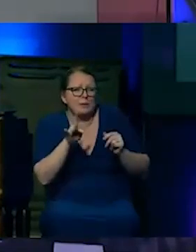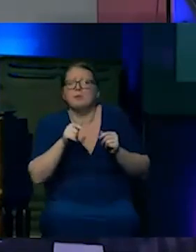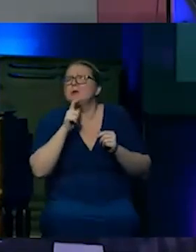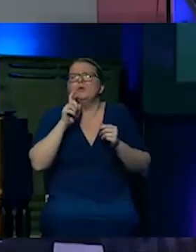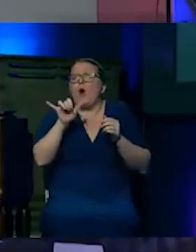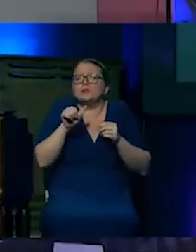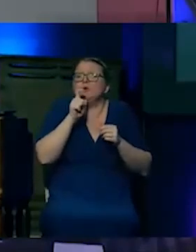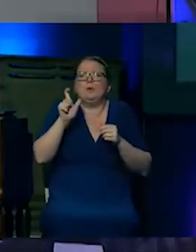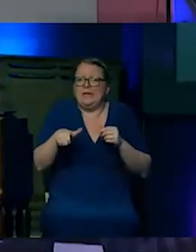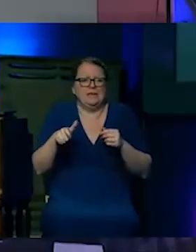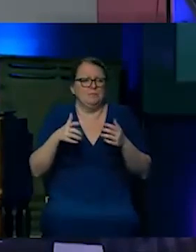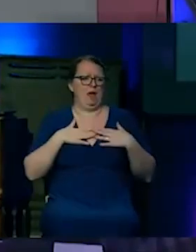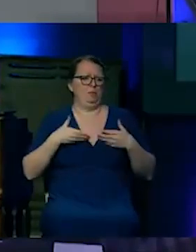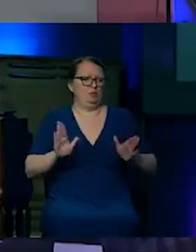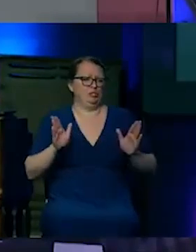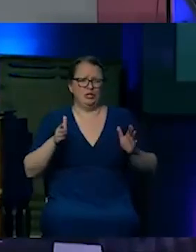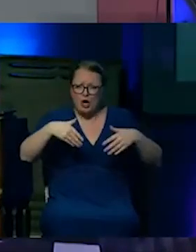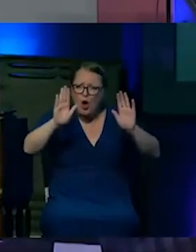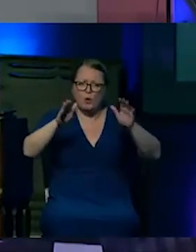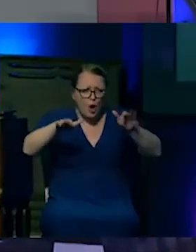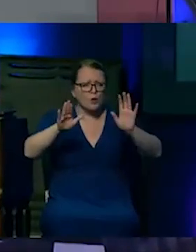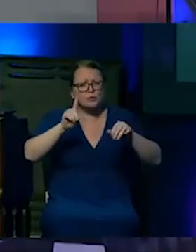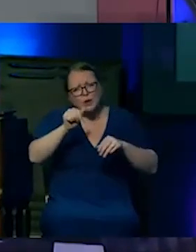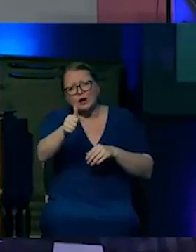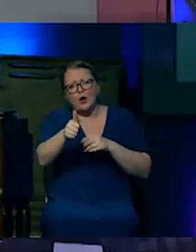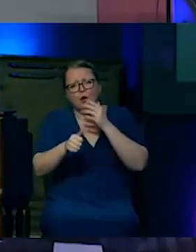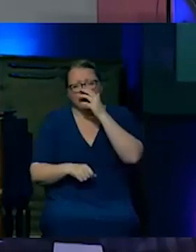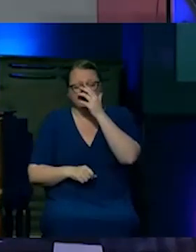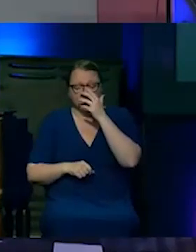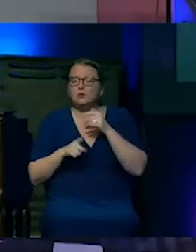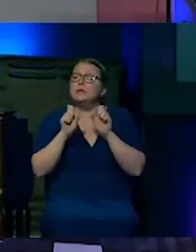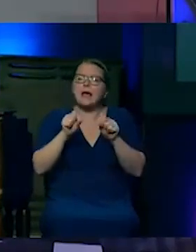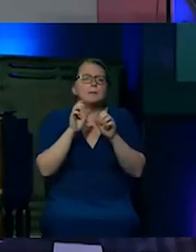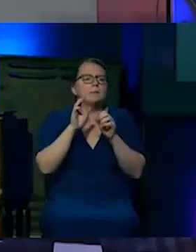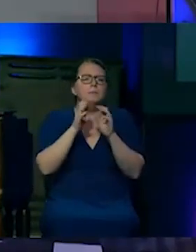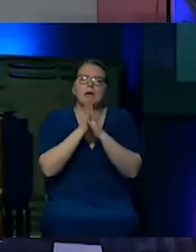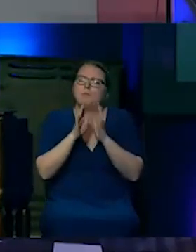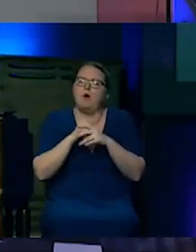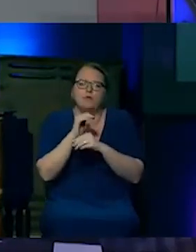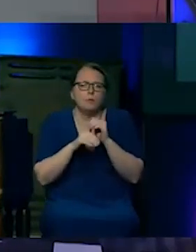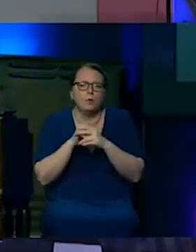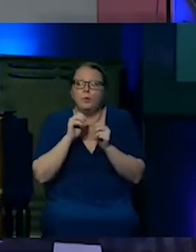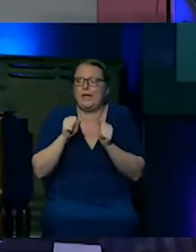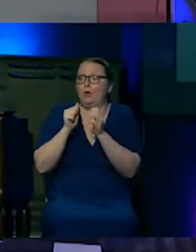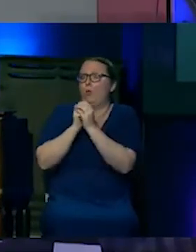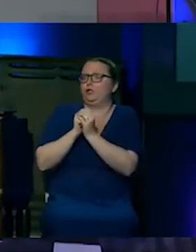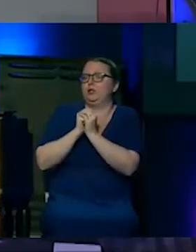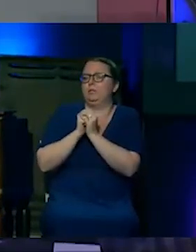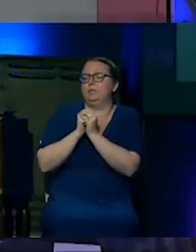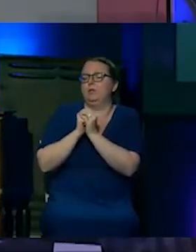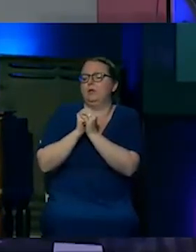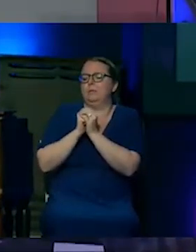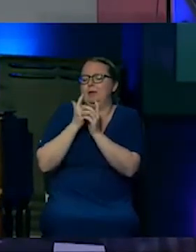permission. Go and do on your own. We can be comfortable, right? We can worship out of joy